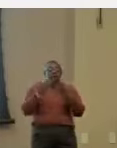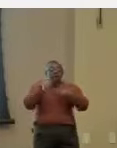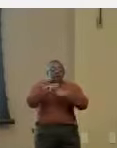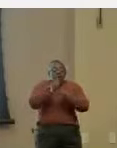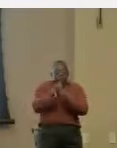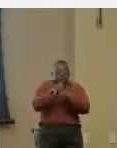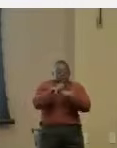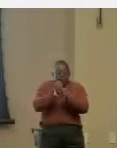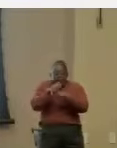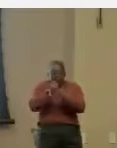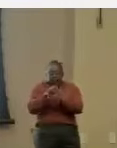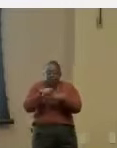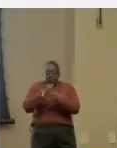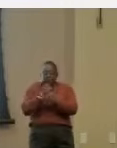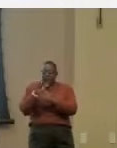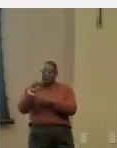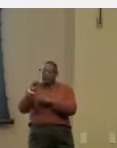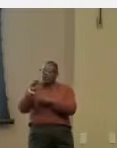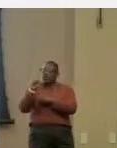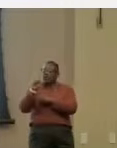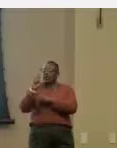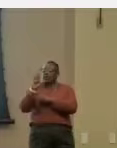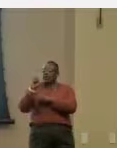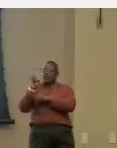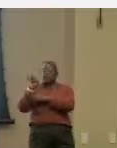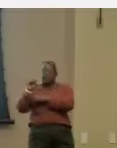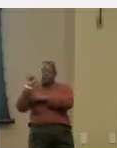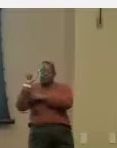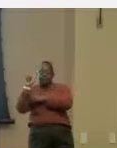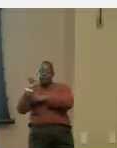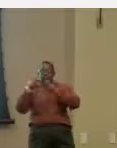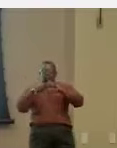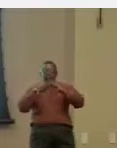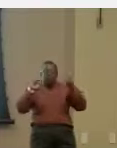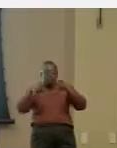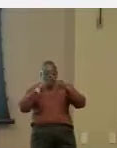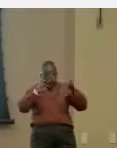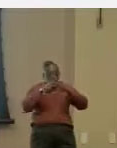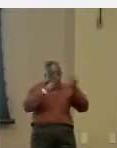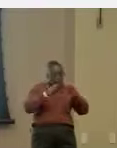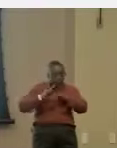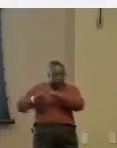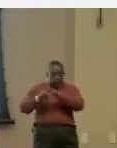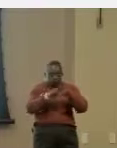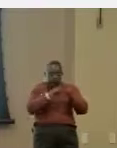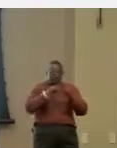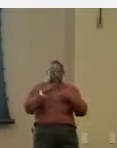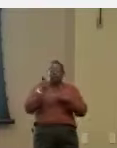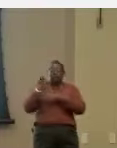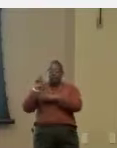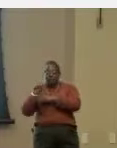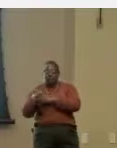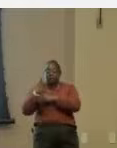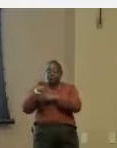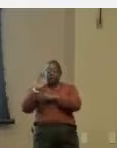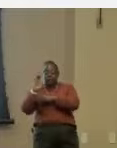produce antibodies, which are targeted proteins to selected parts of different viruses and bacteria